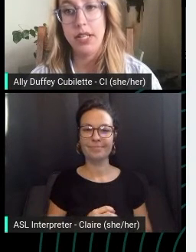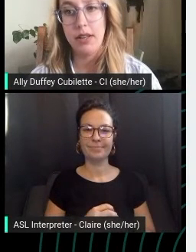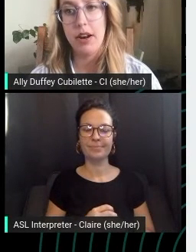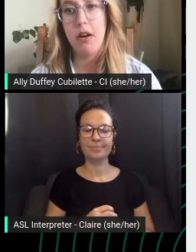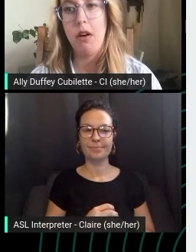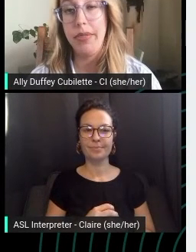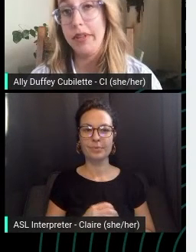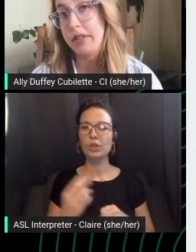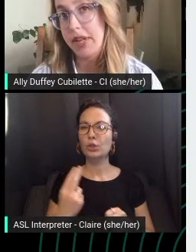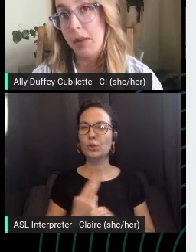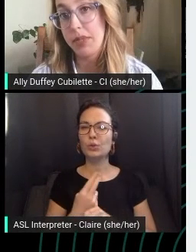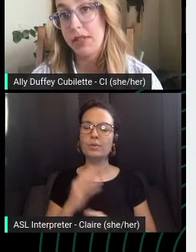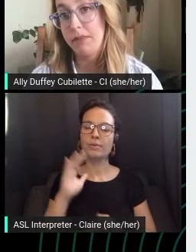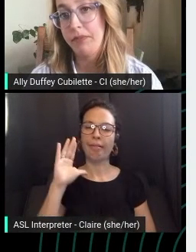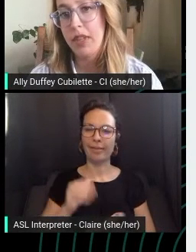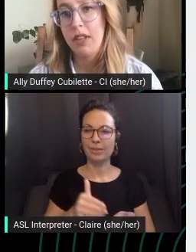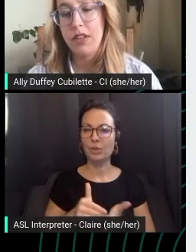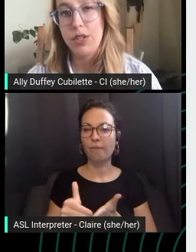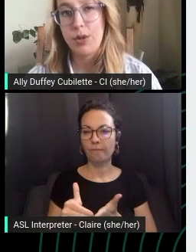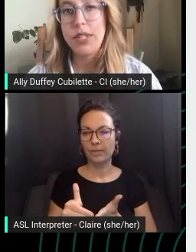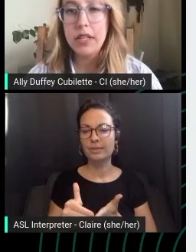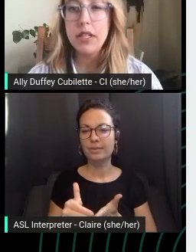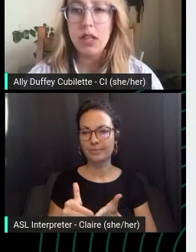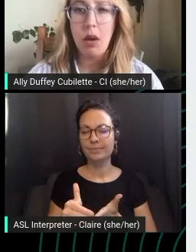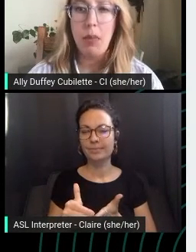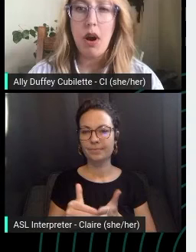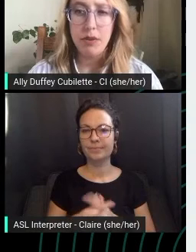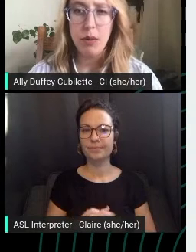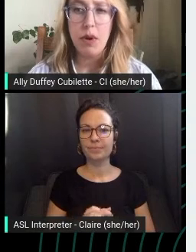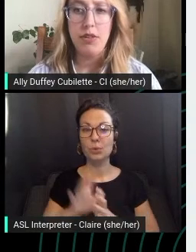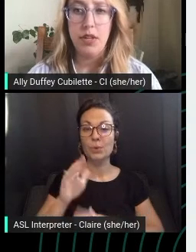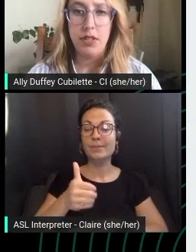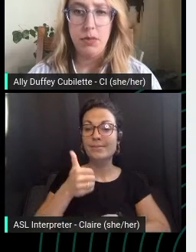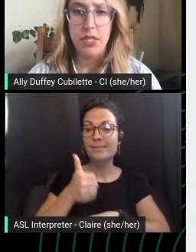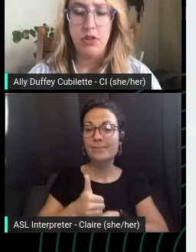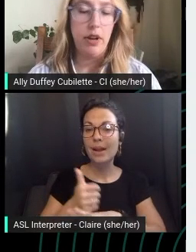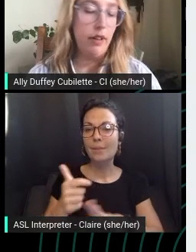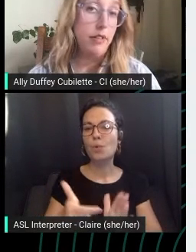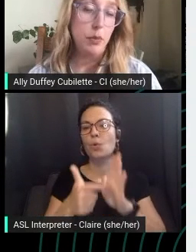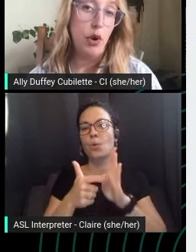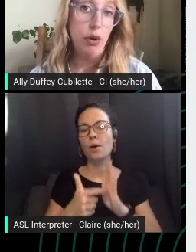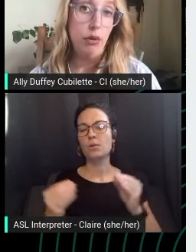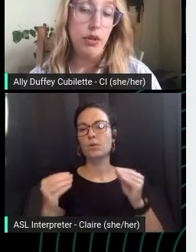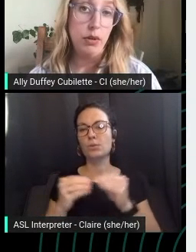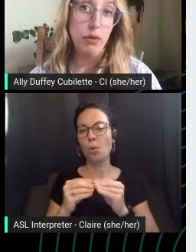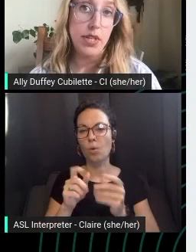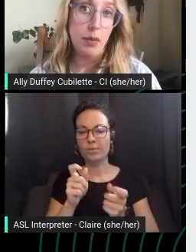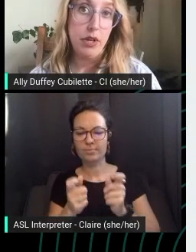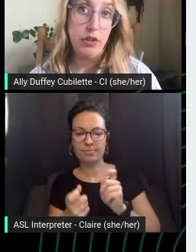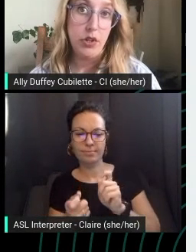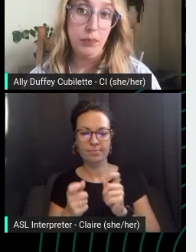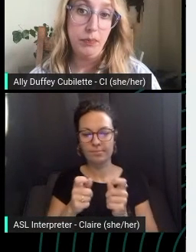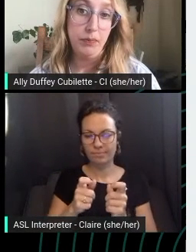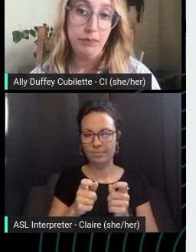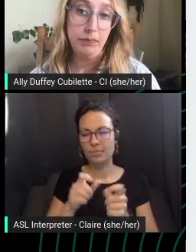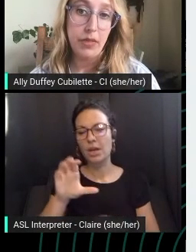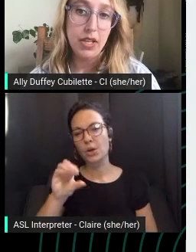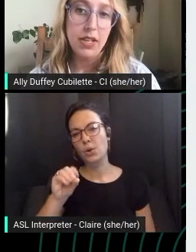provide a data layer on these steps. So setting this up often requires customization and some code in Google Tag